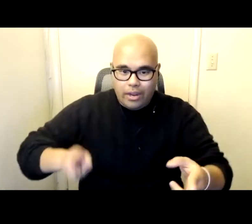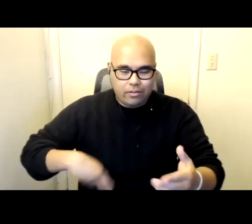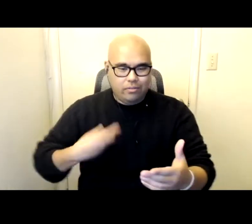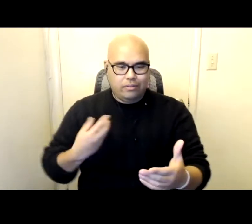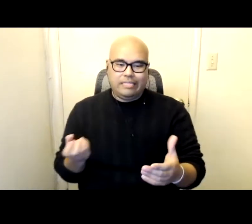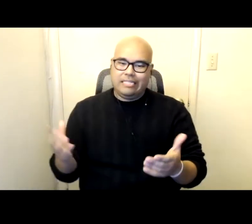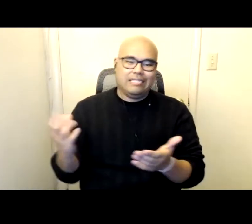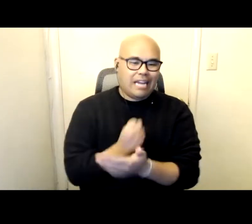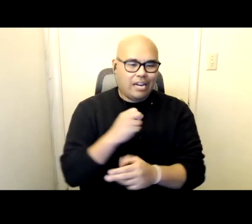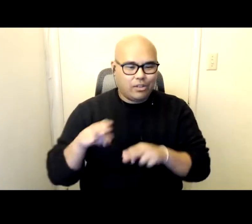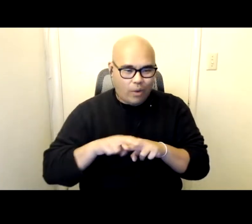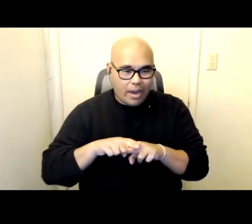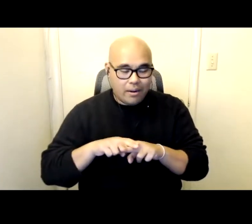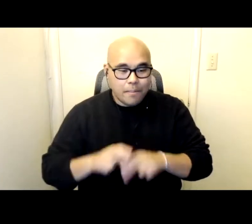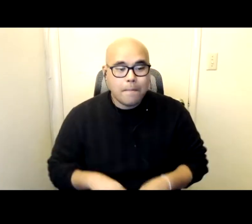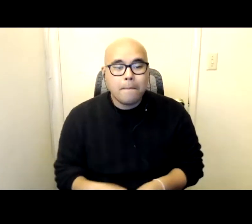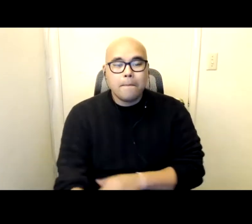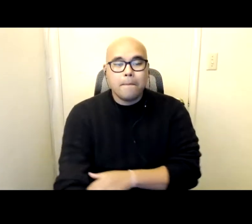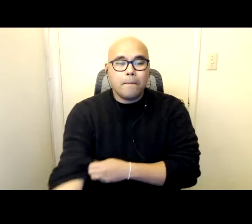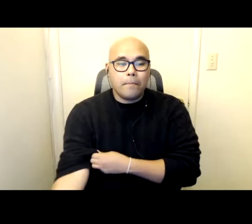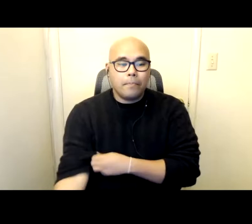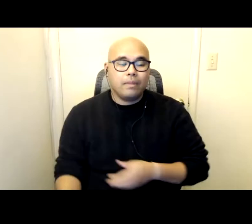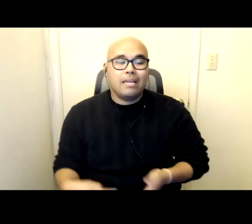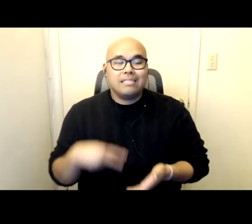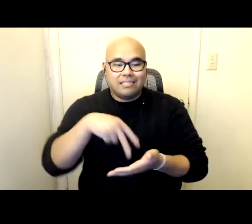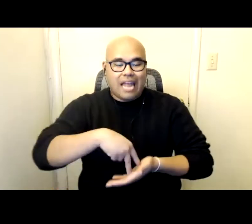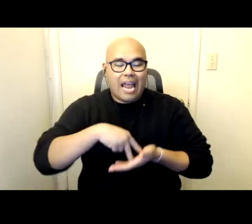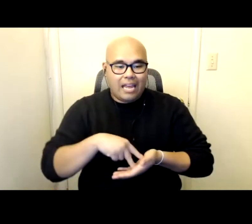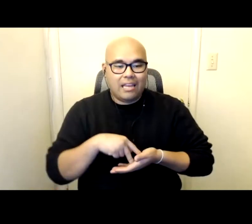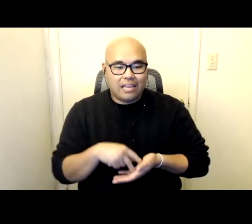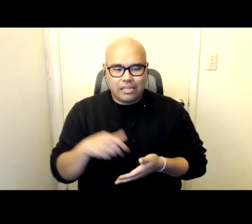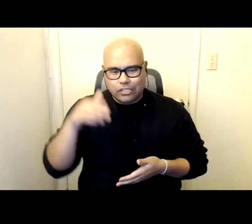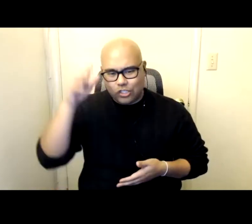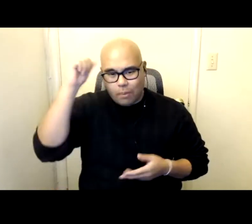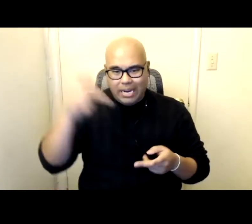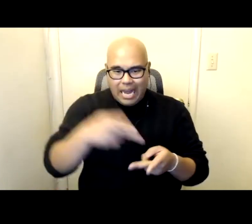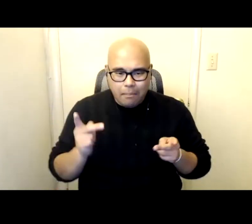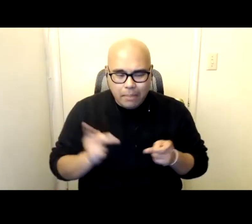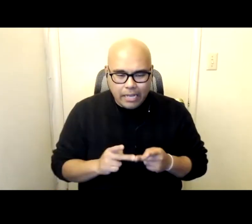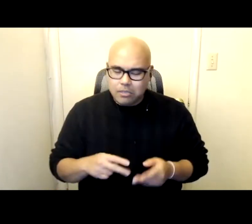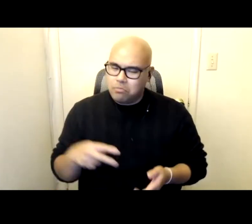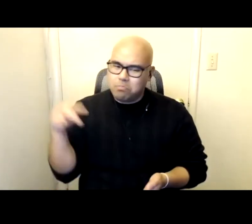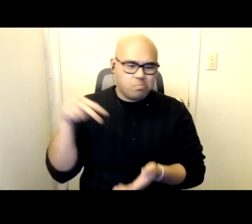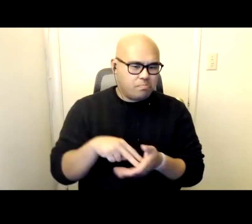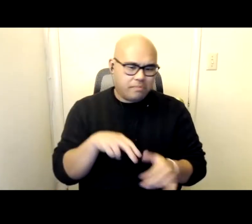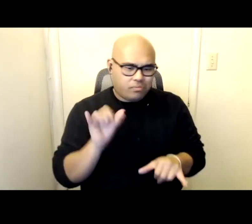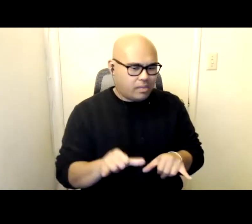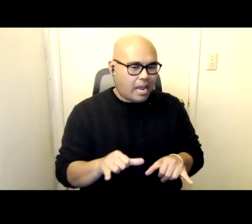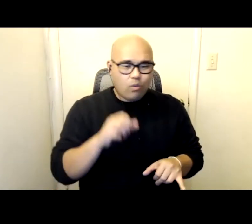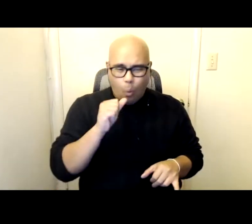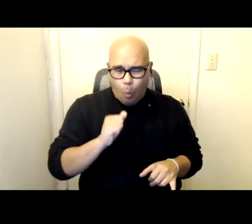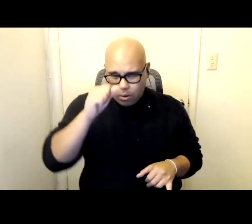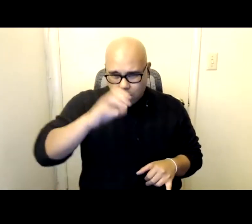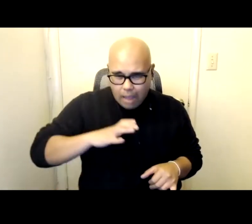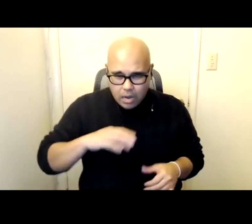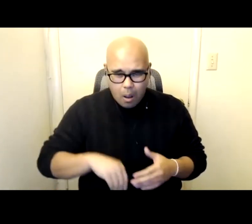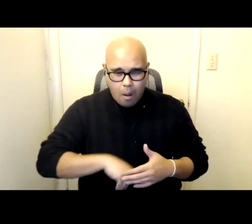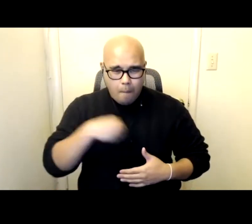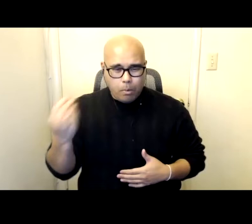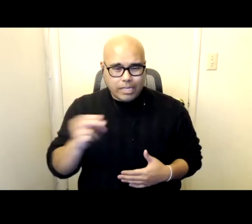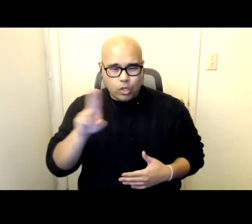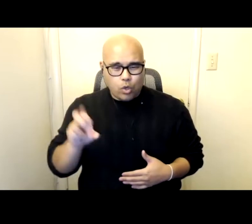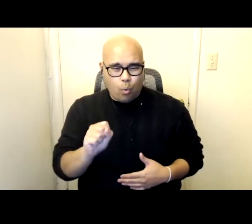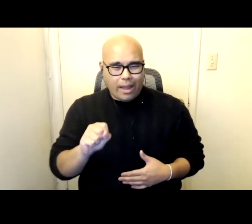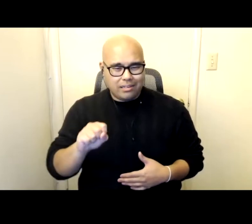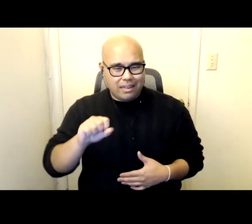Standing stubbornly in place, the old man pulls out a U.S. airmail envelope addressed in